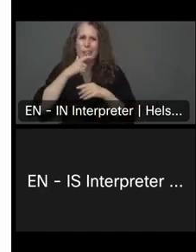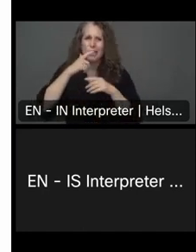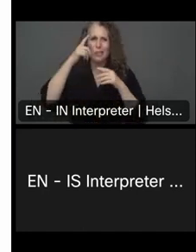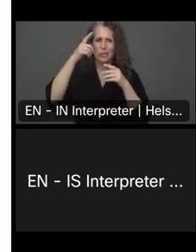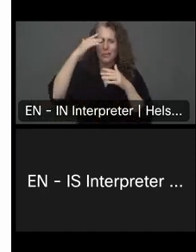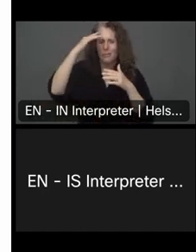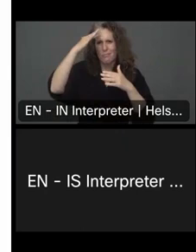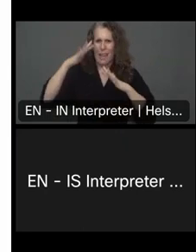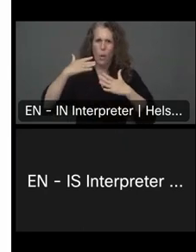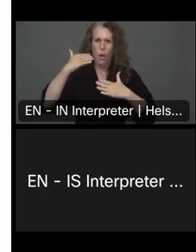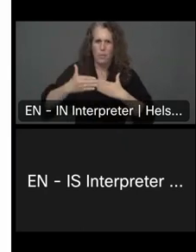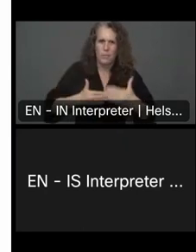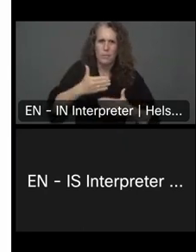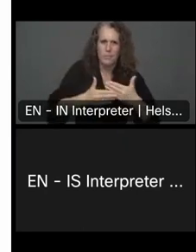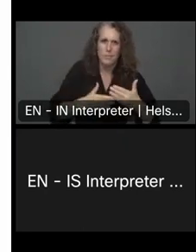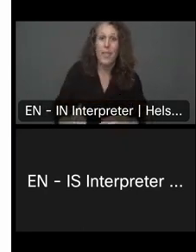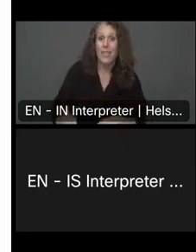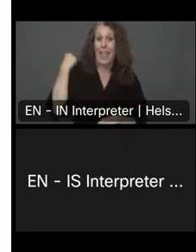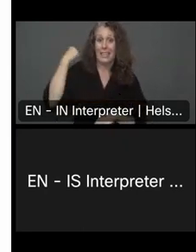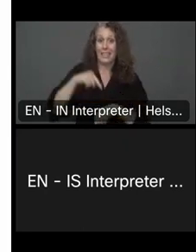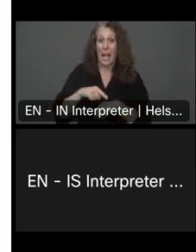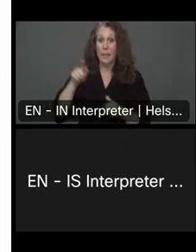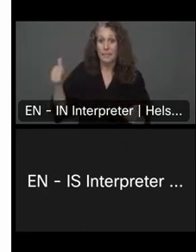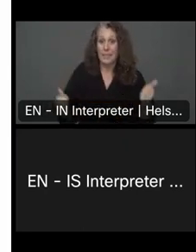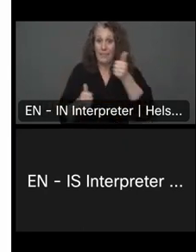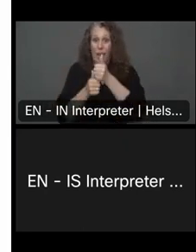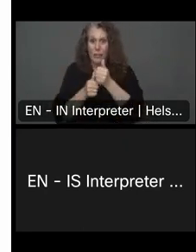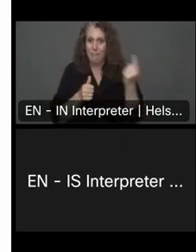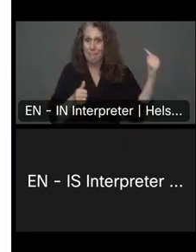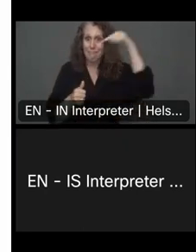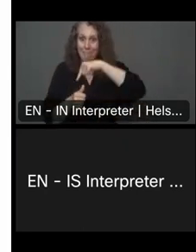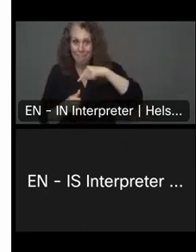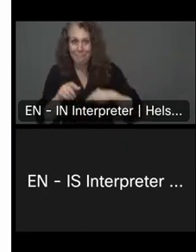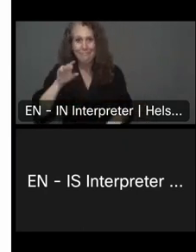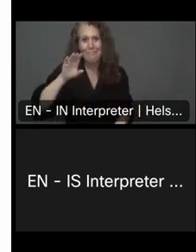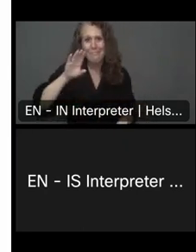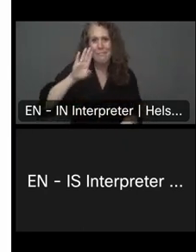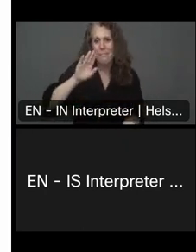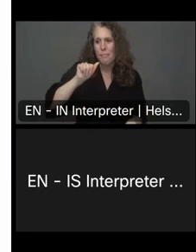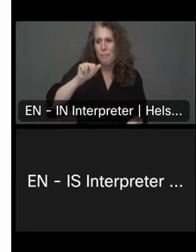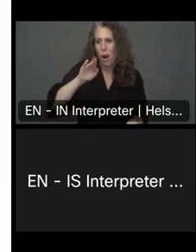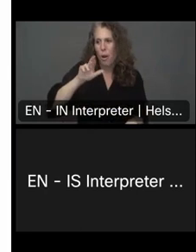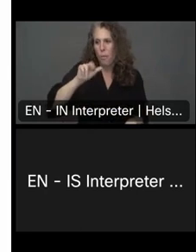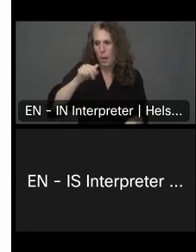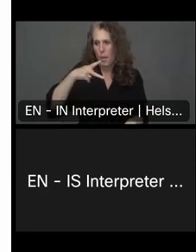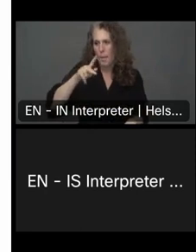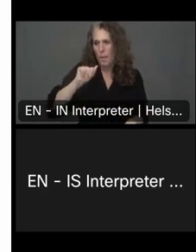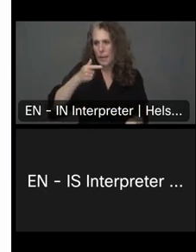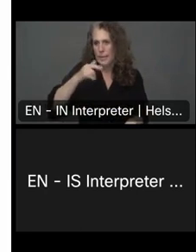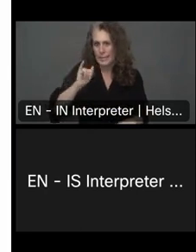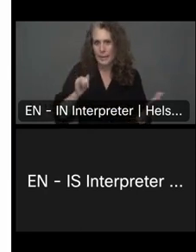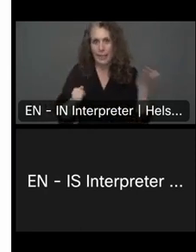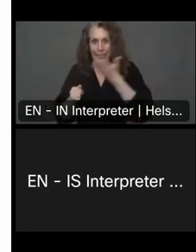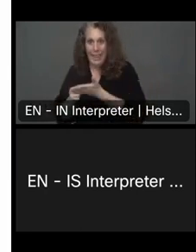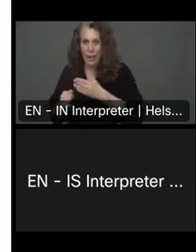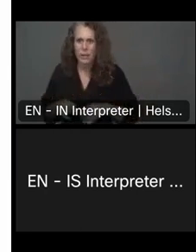present, and this is quite a feat, I'd say. People are celebrated for all kinds of reasons, but this is the first time I heard